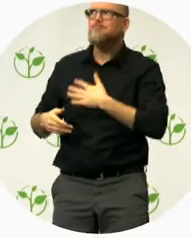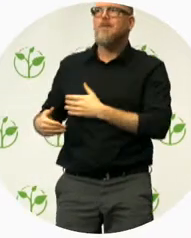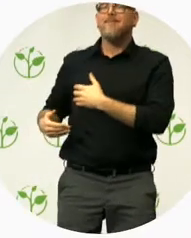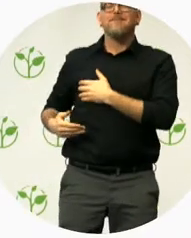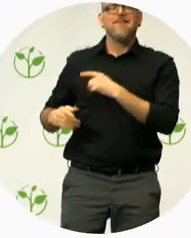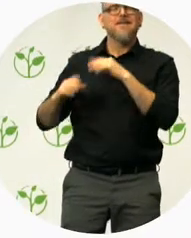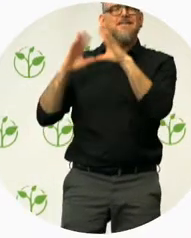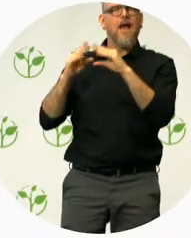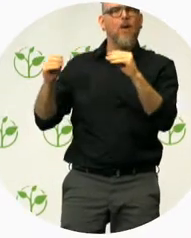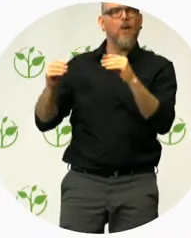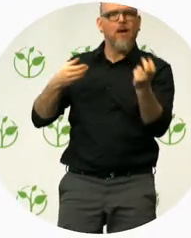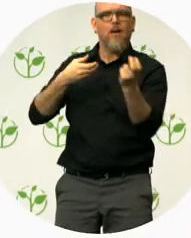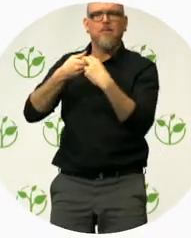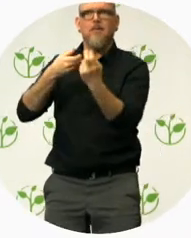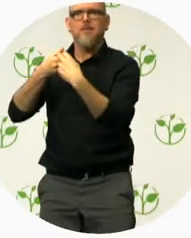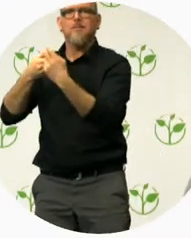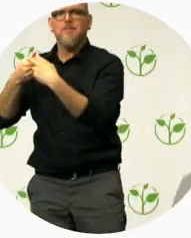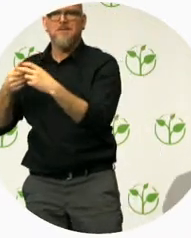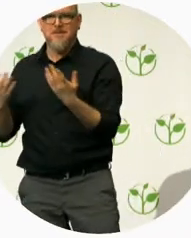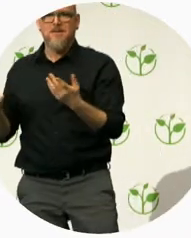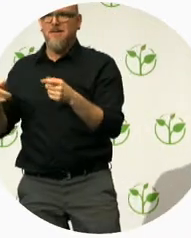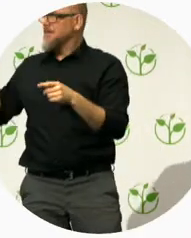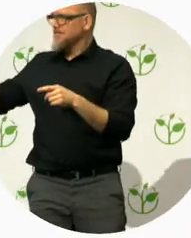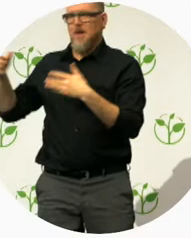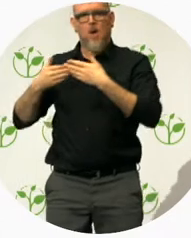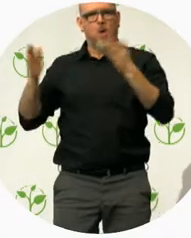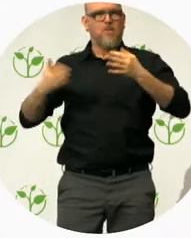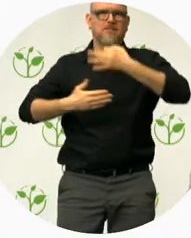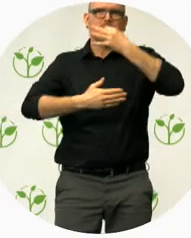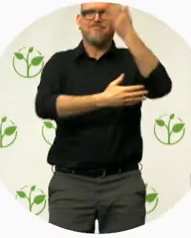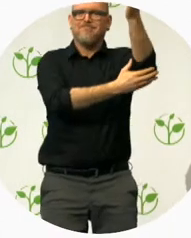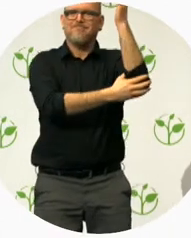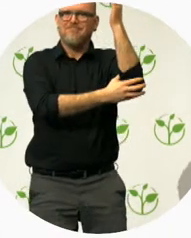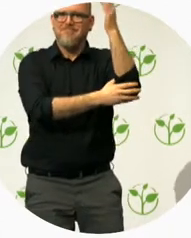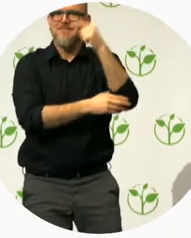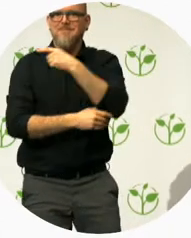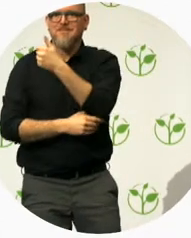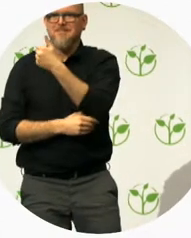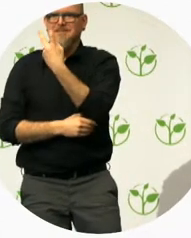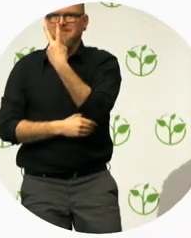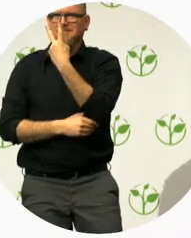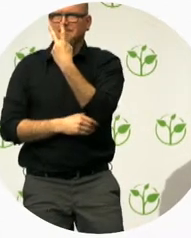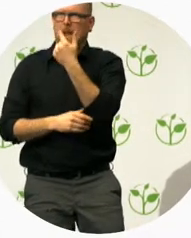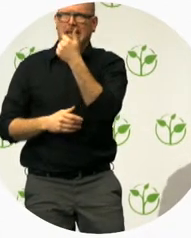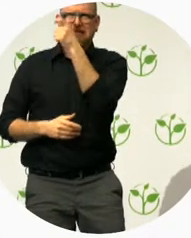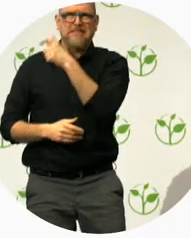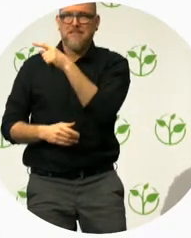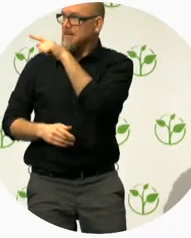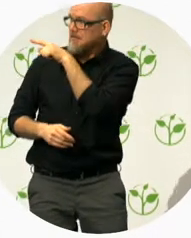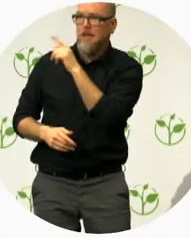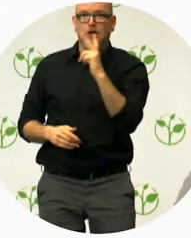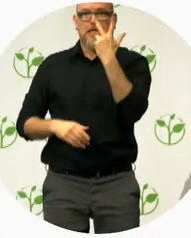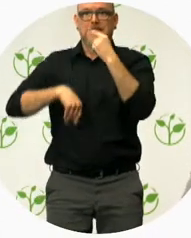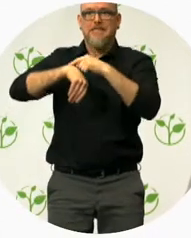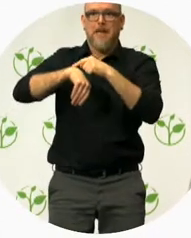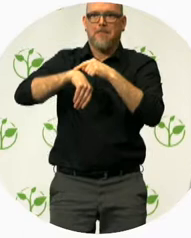morning to open our conference. I think this is your third time back, is this right? Please, a huge round of